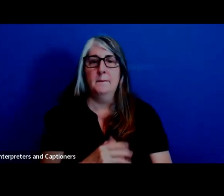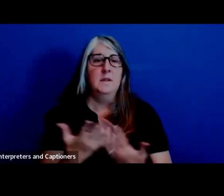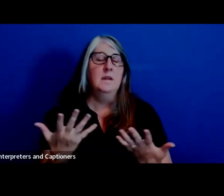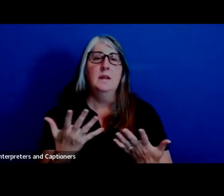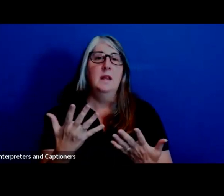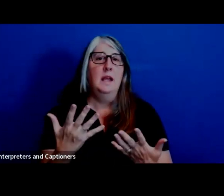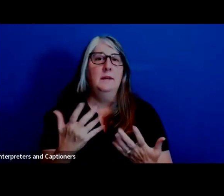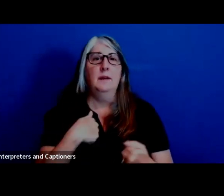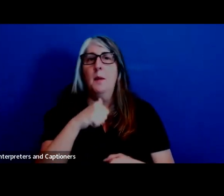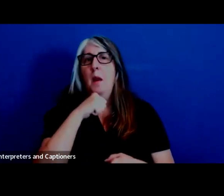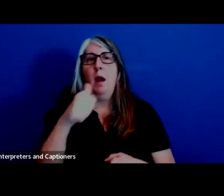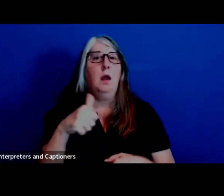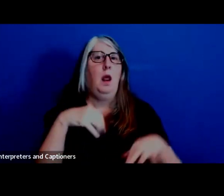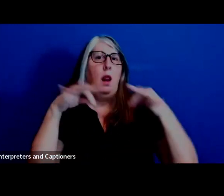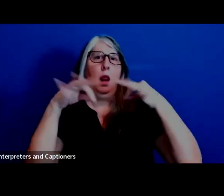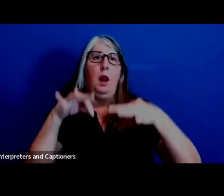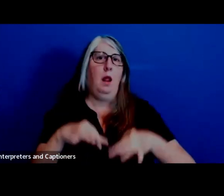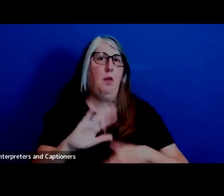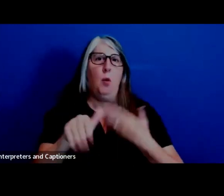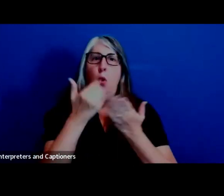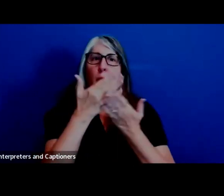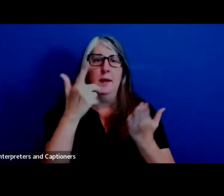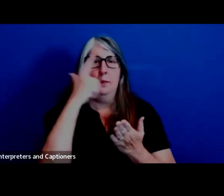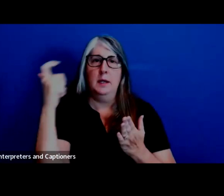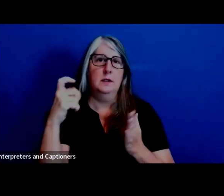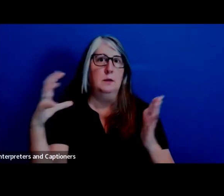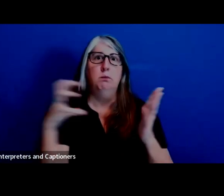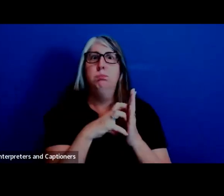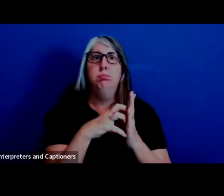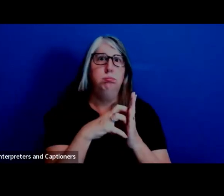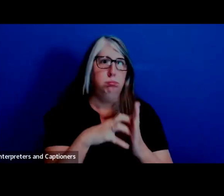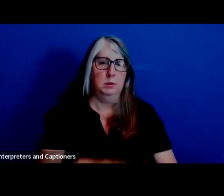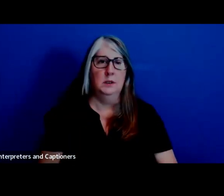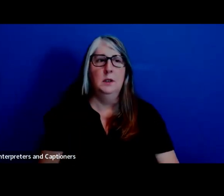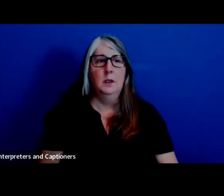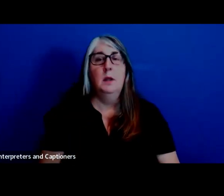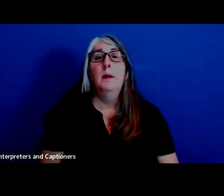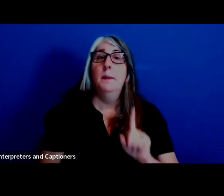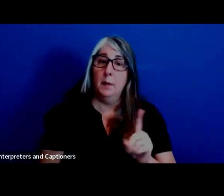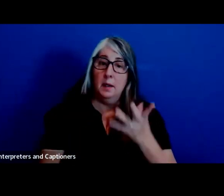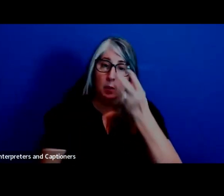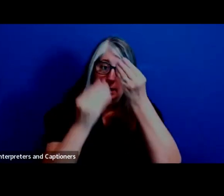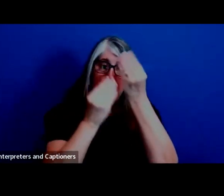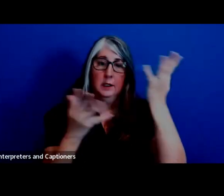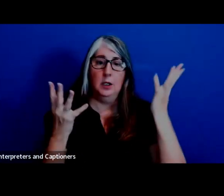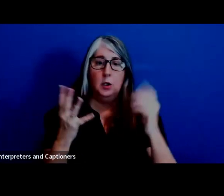I'm not gonna get into the whole thing because it's very, very robust. What I am gonna get into is,